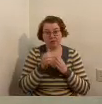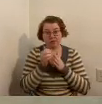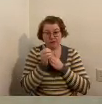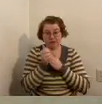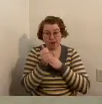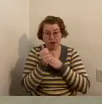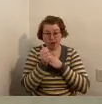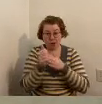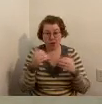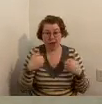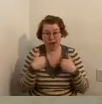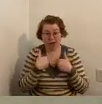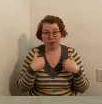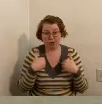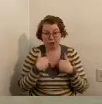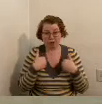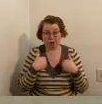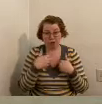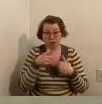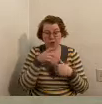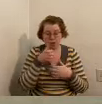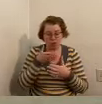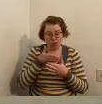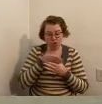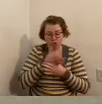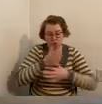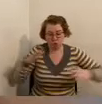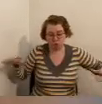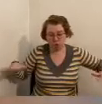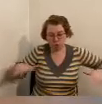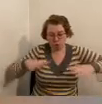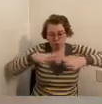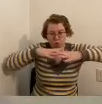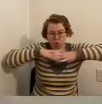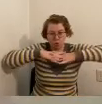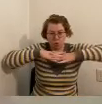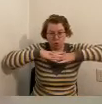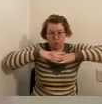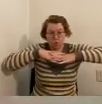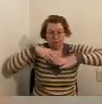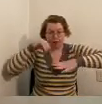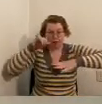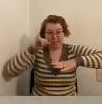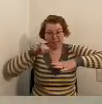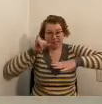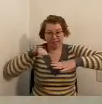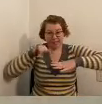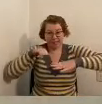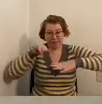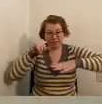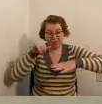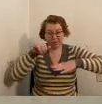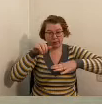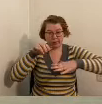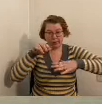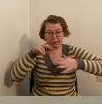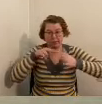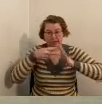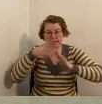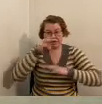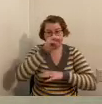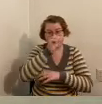followed, animals would come through here, and that would be these guys, and some other types of animals